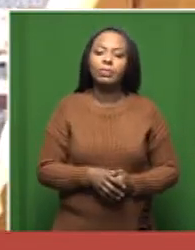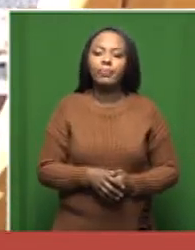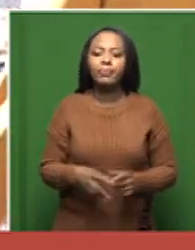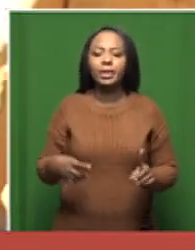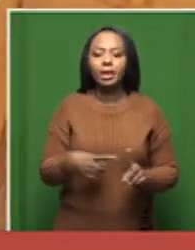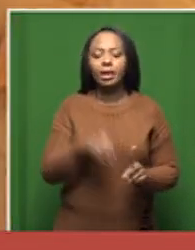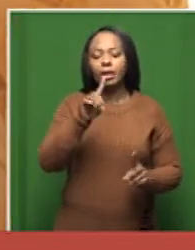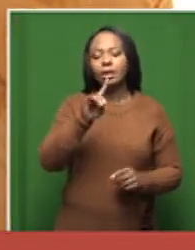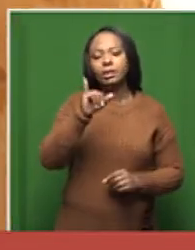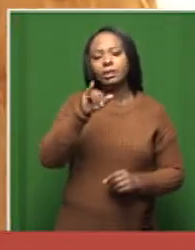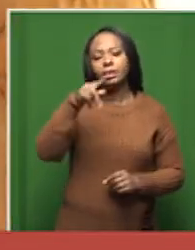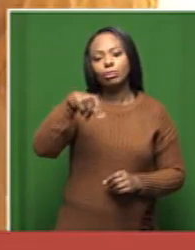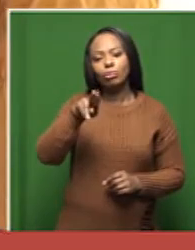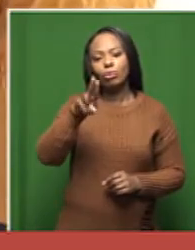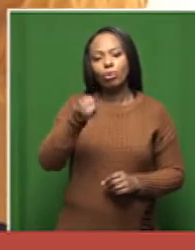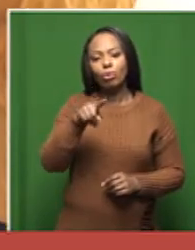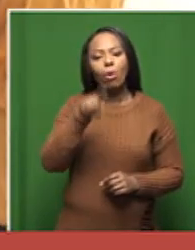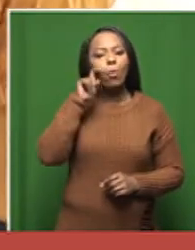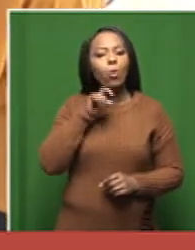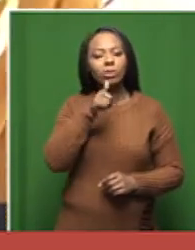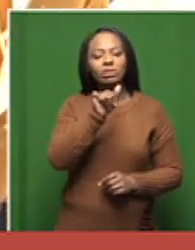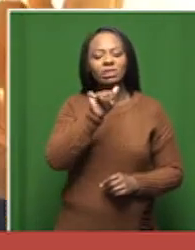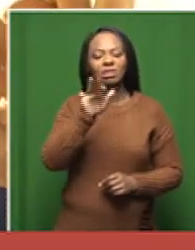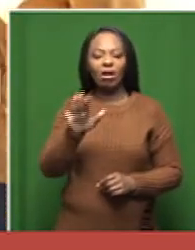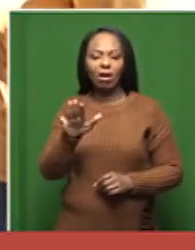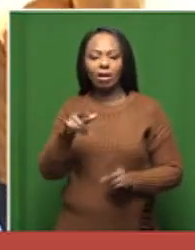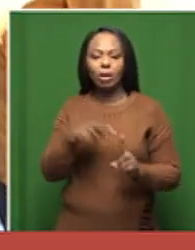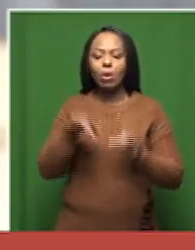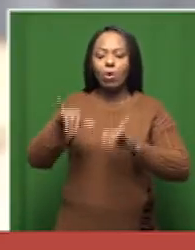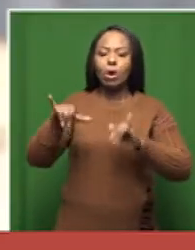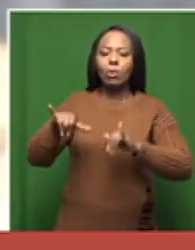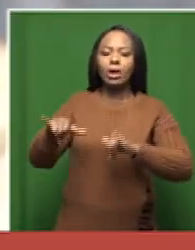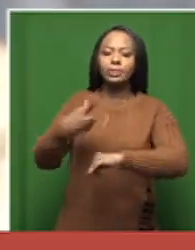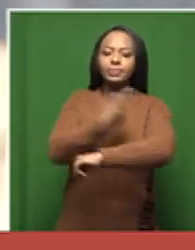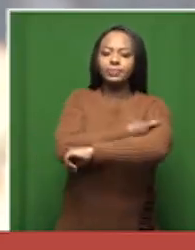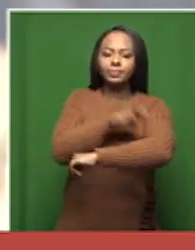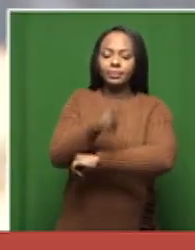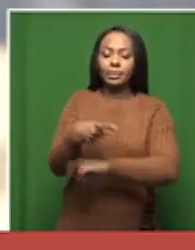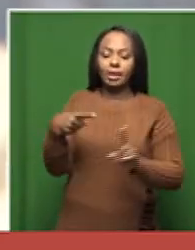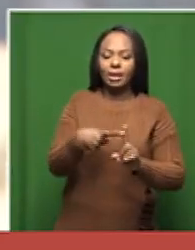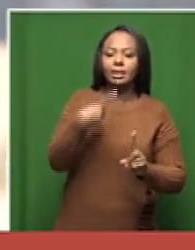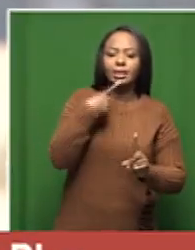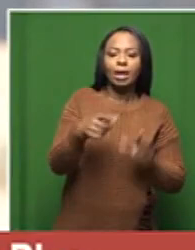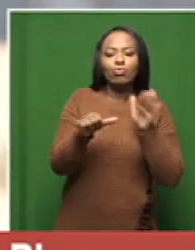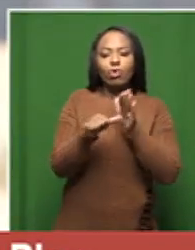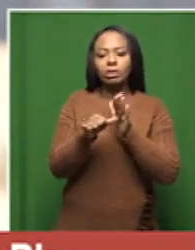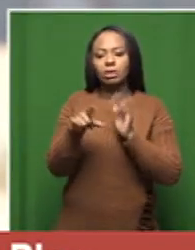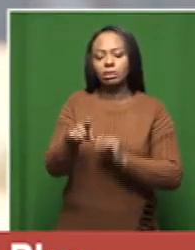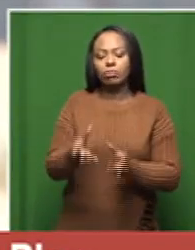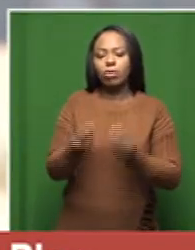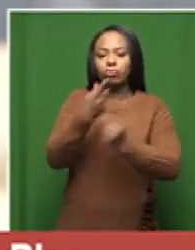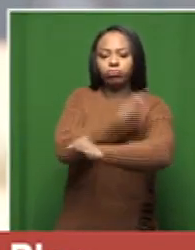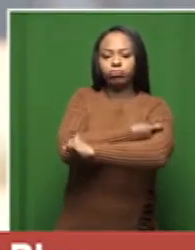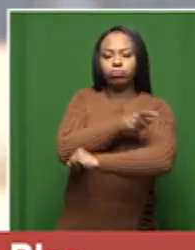Dipuo Lefotle is 69 years old and is waiting for the COVID-19 vaccine. She says it is important for her to get